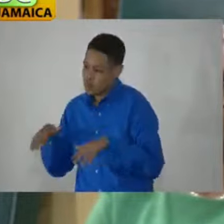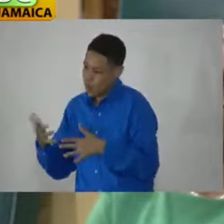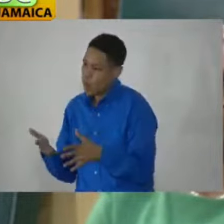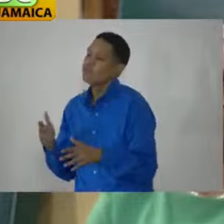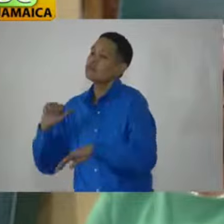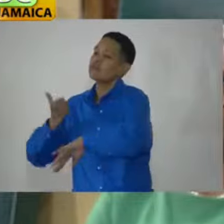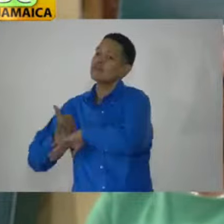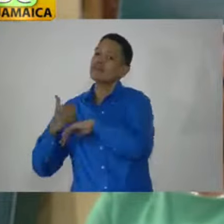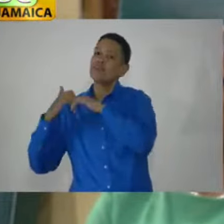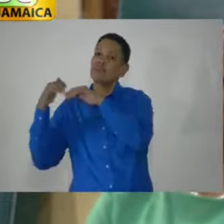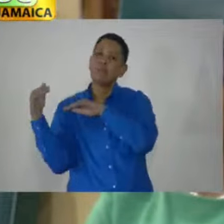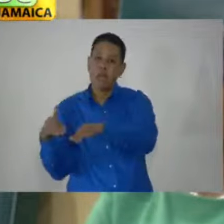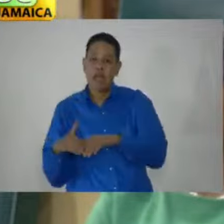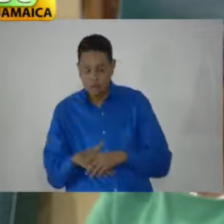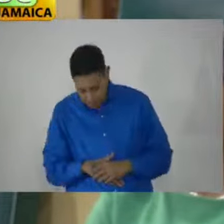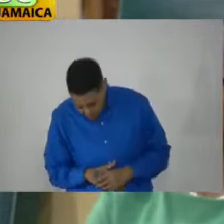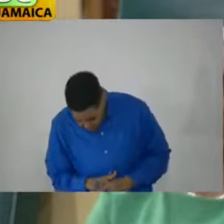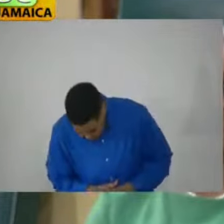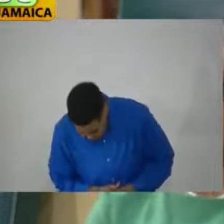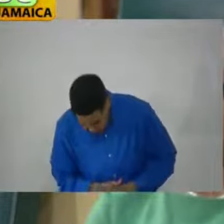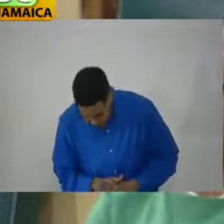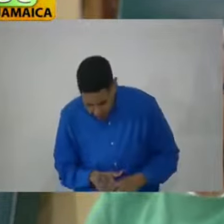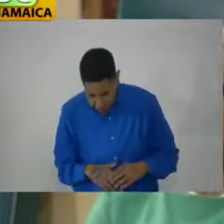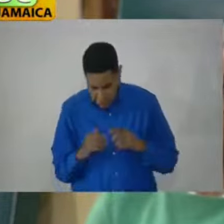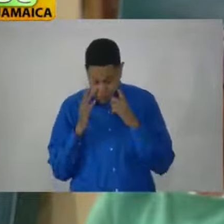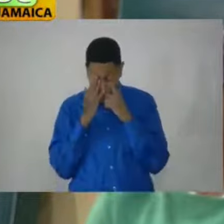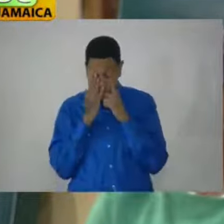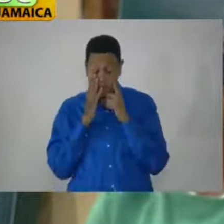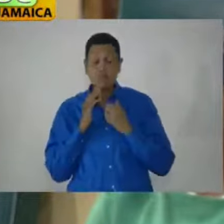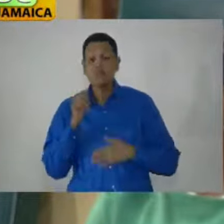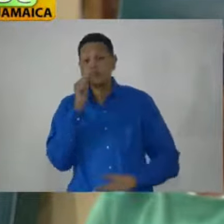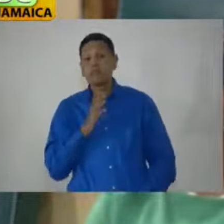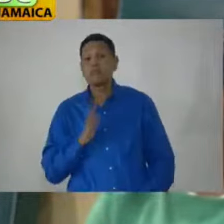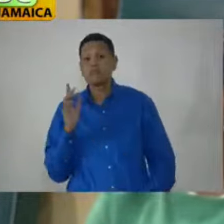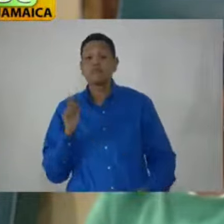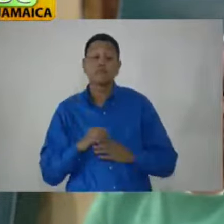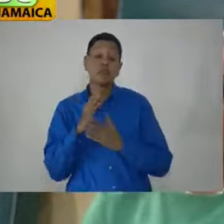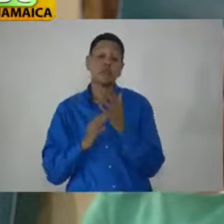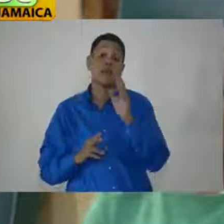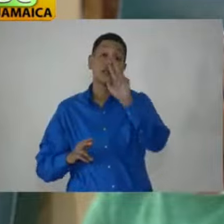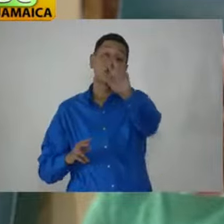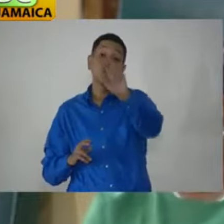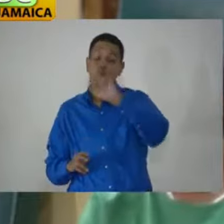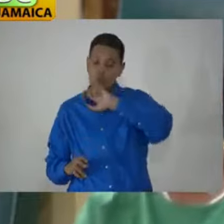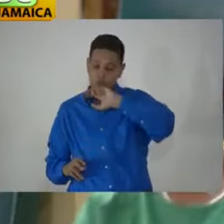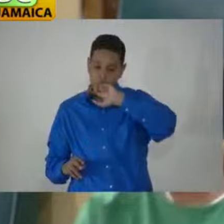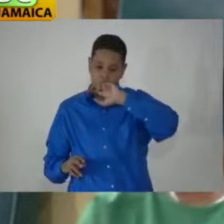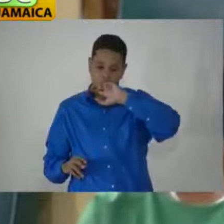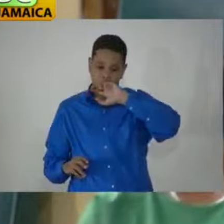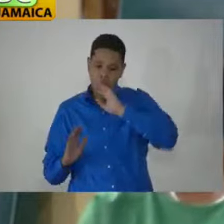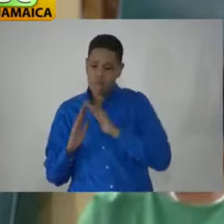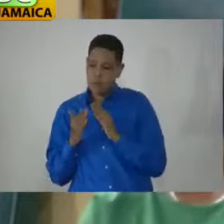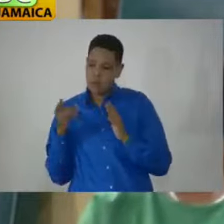reinstated. Madam Speaker, in Part 2 of the book,